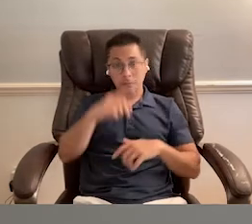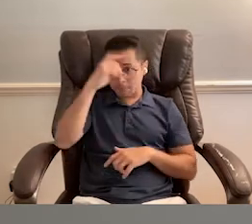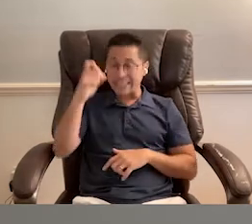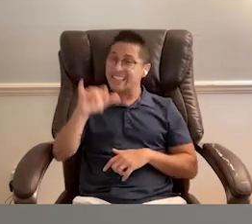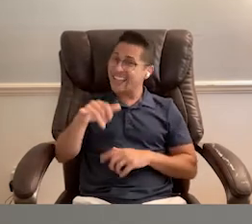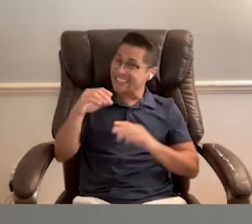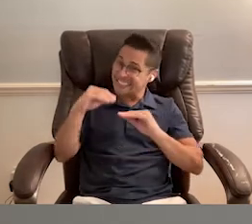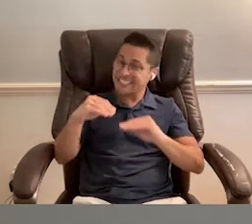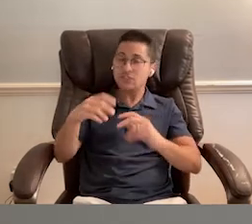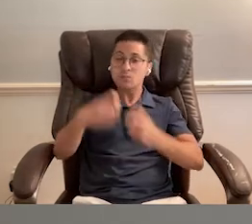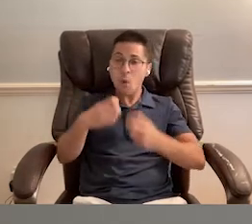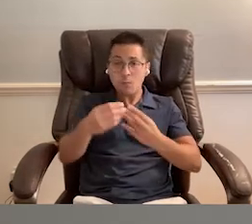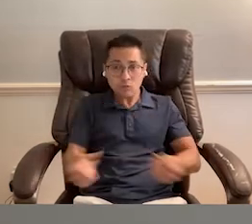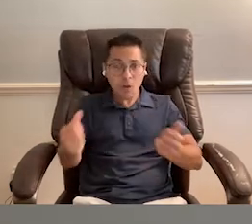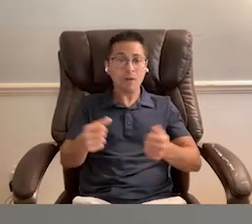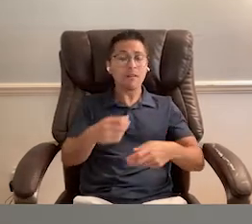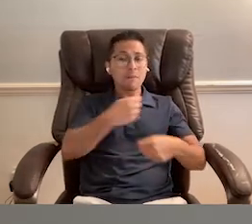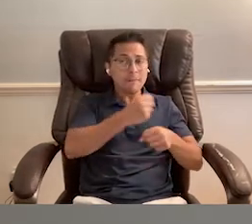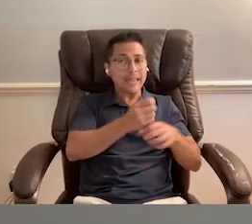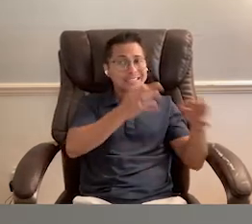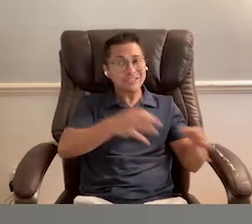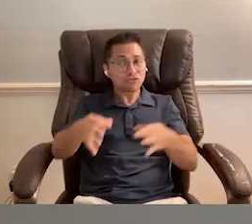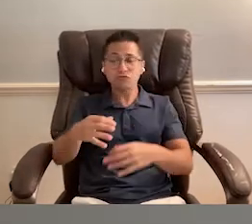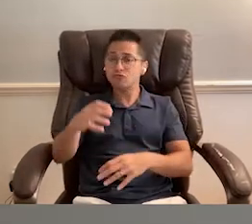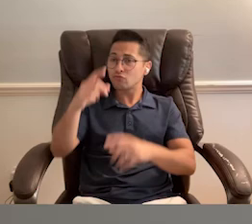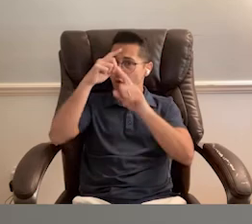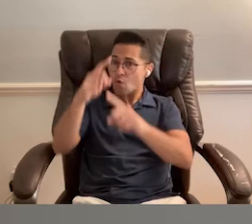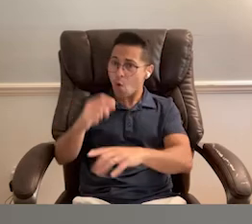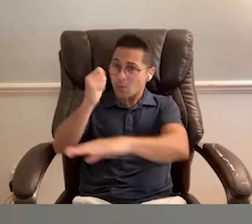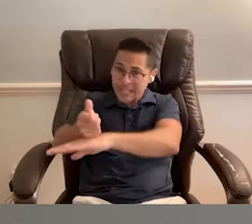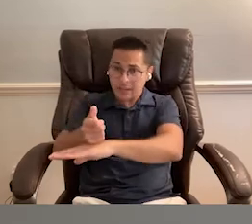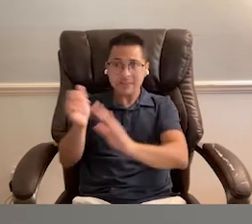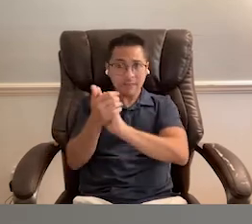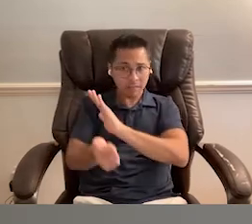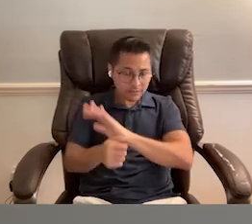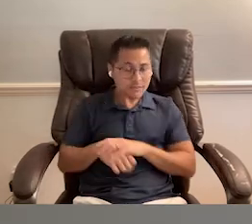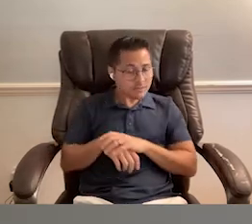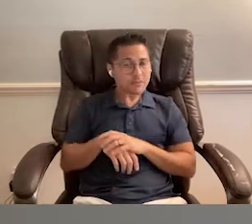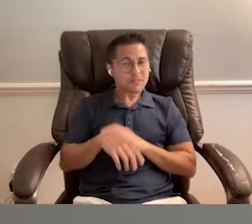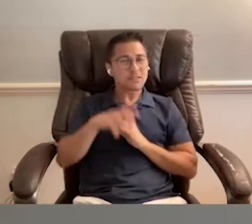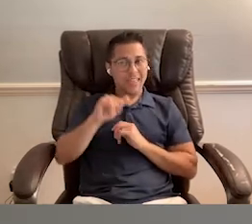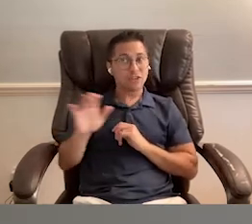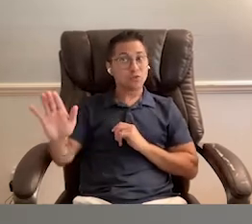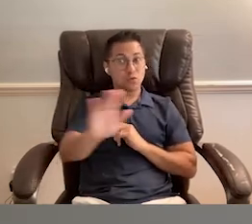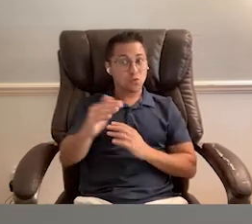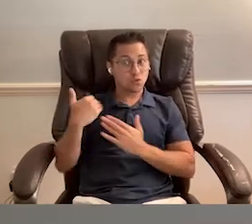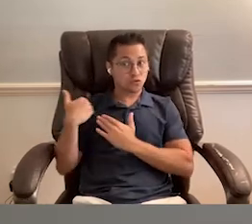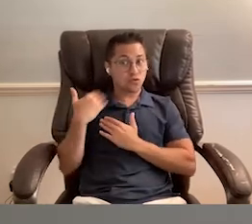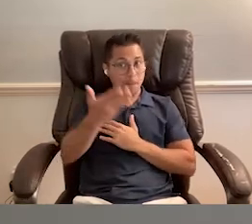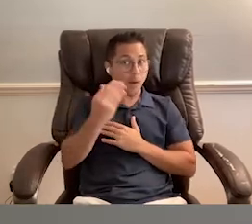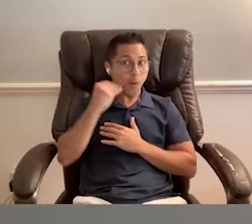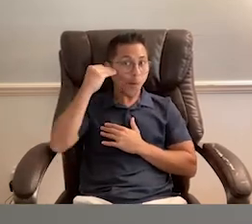because it teaches those problem solving, making decisions, goal setting skills. So, so that's kind of your job at